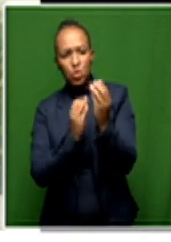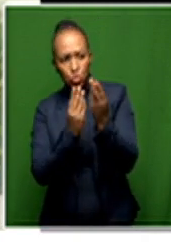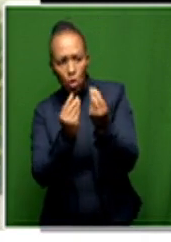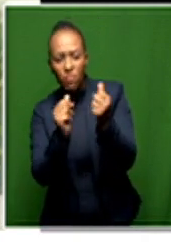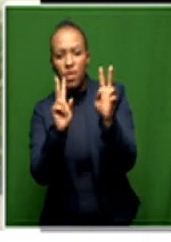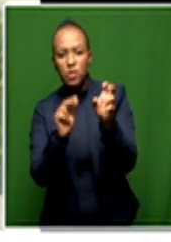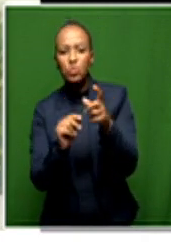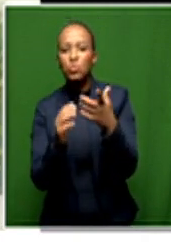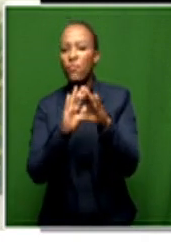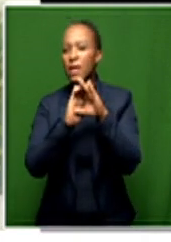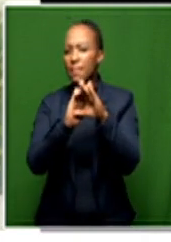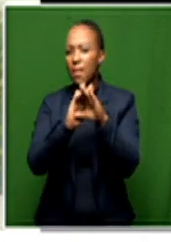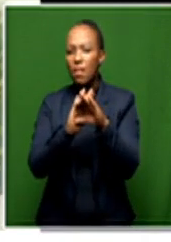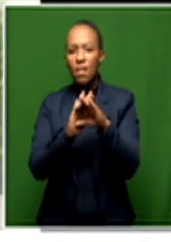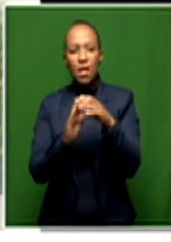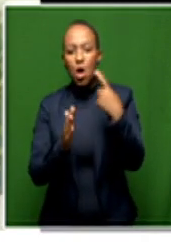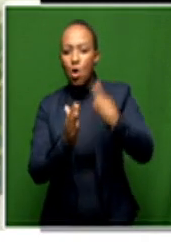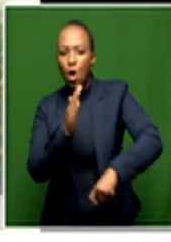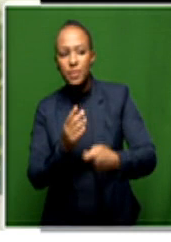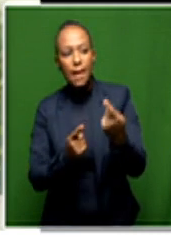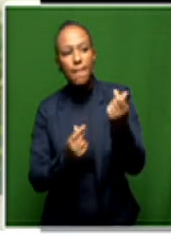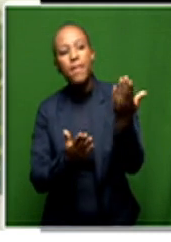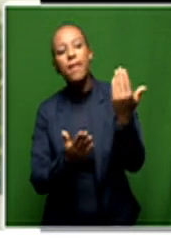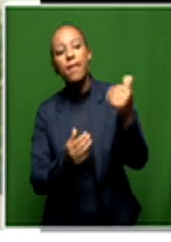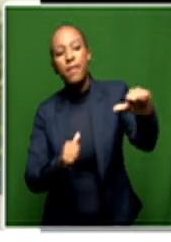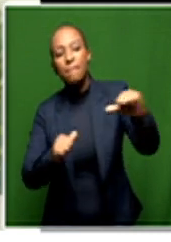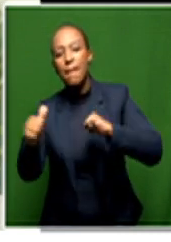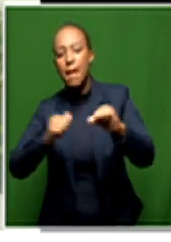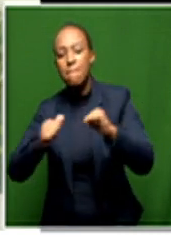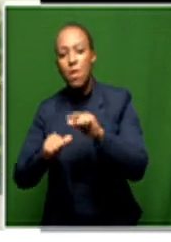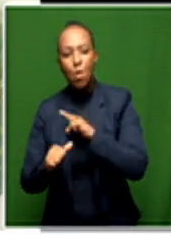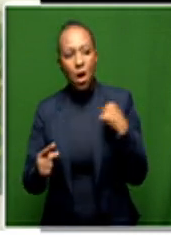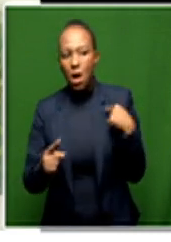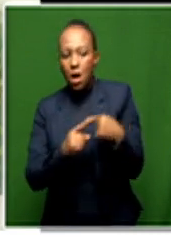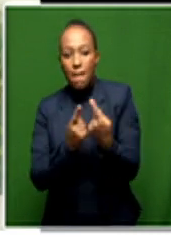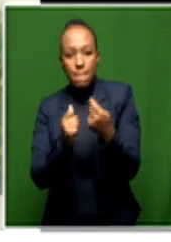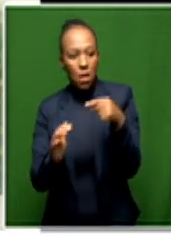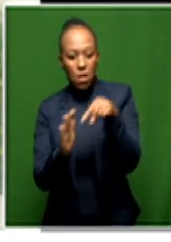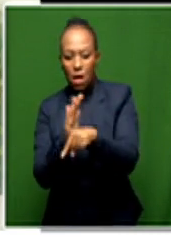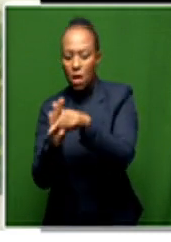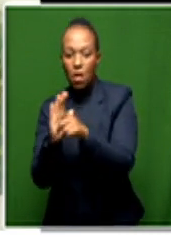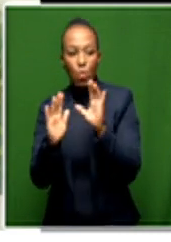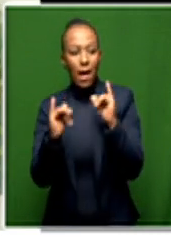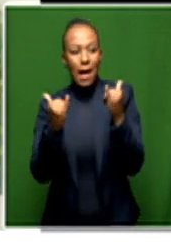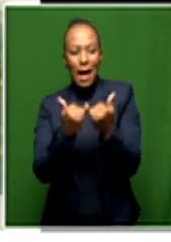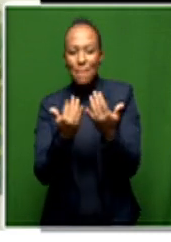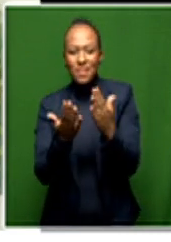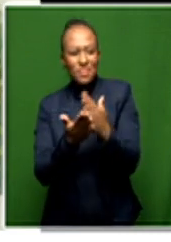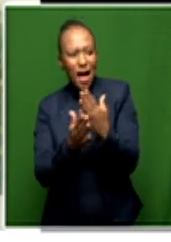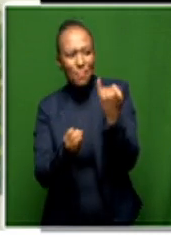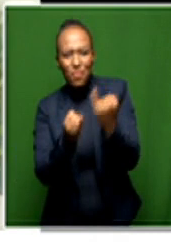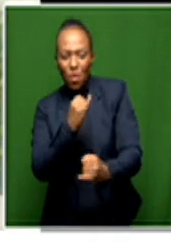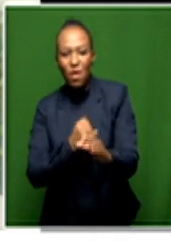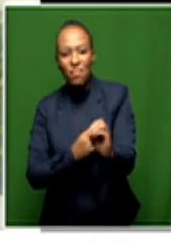issues. You're looking at the costs, the recoveries of monies that have been lost because of some of the contracts that were irregular.